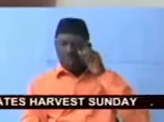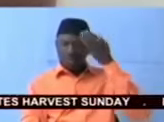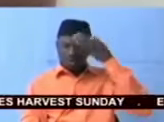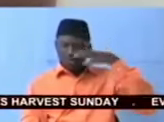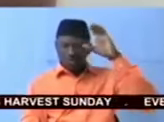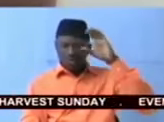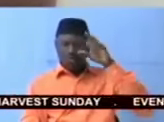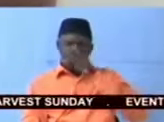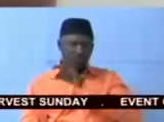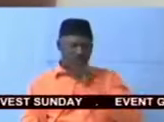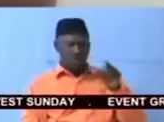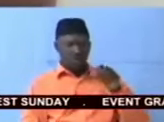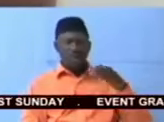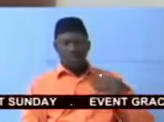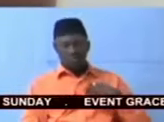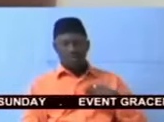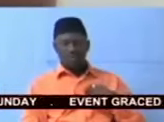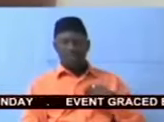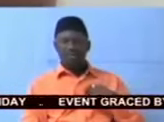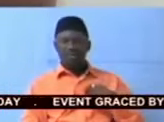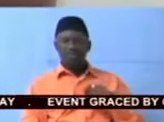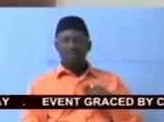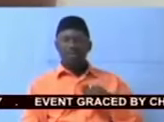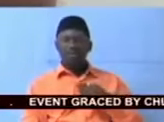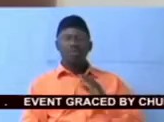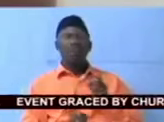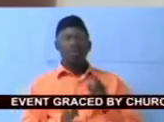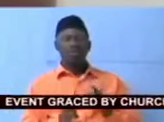At the second adjourned date.